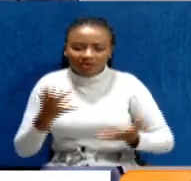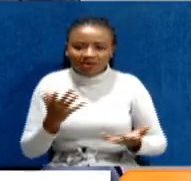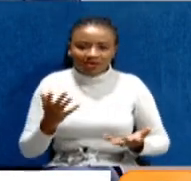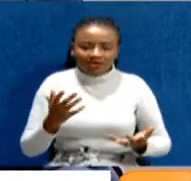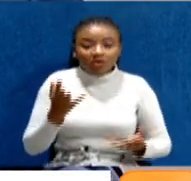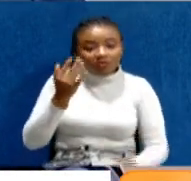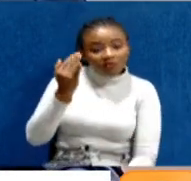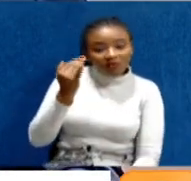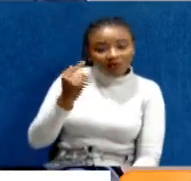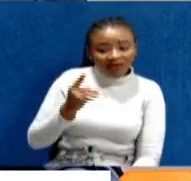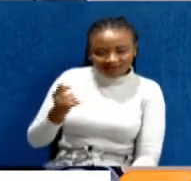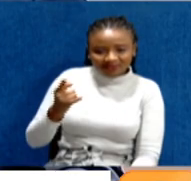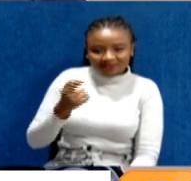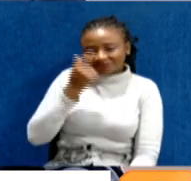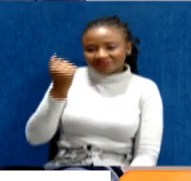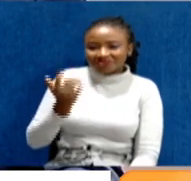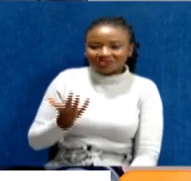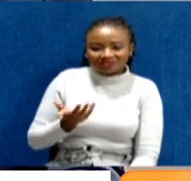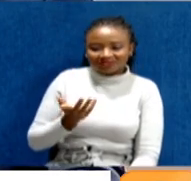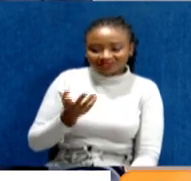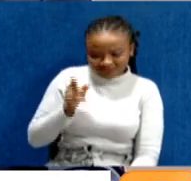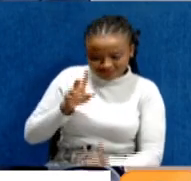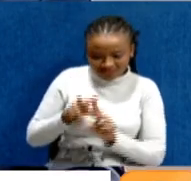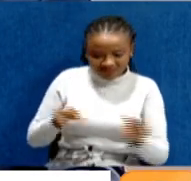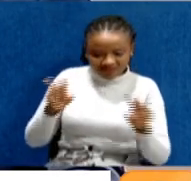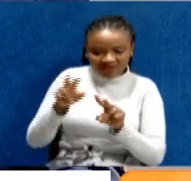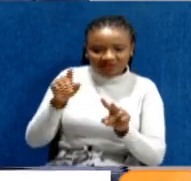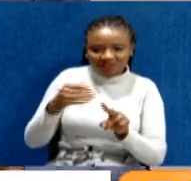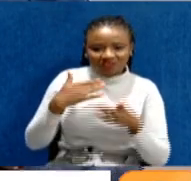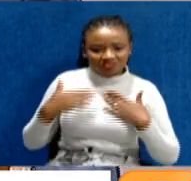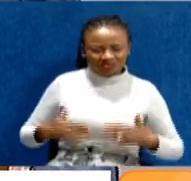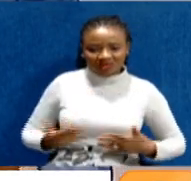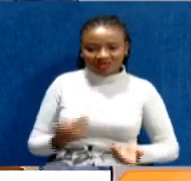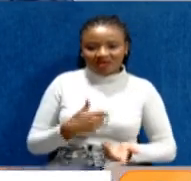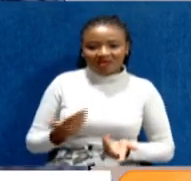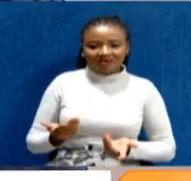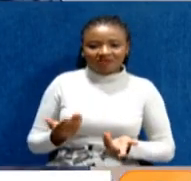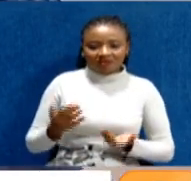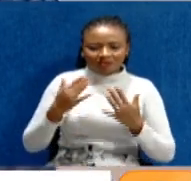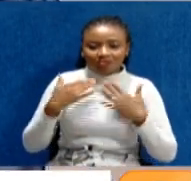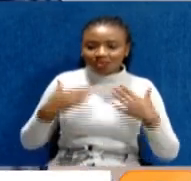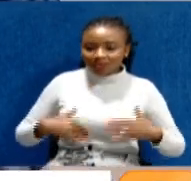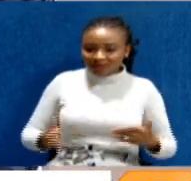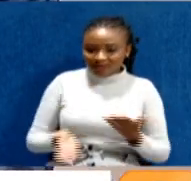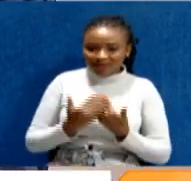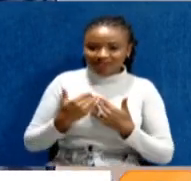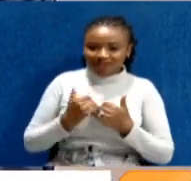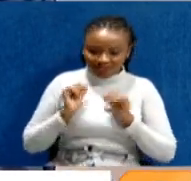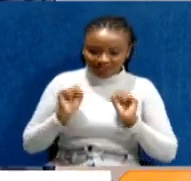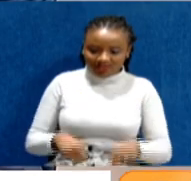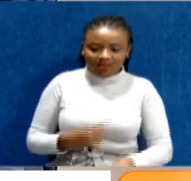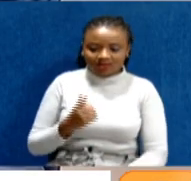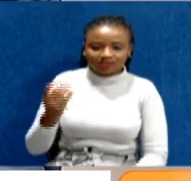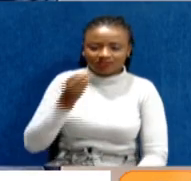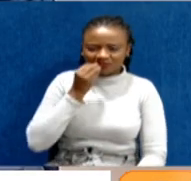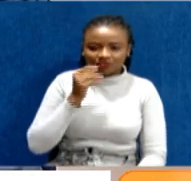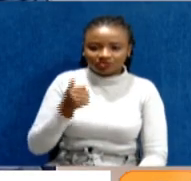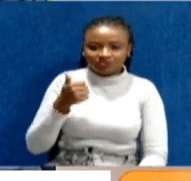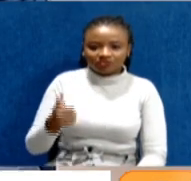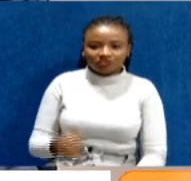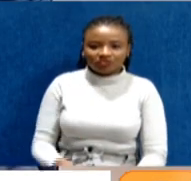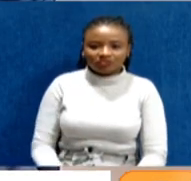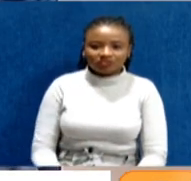case? It is because of the high nutritive value of these vegetables, which are actually grown under very much organic conditions. So